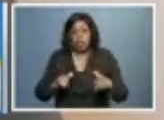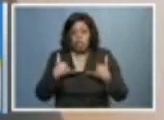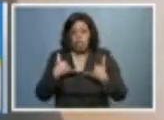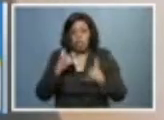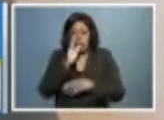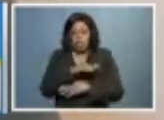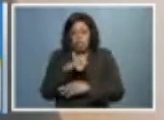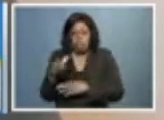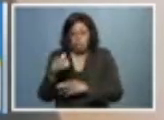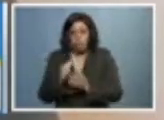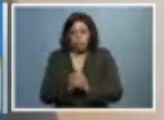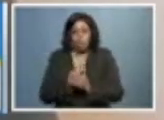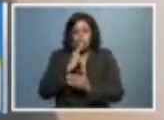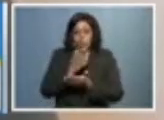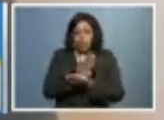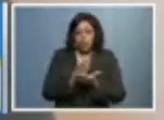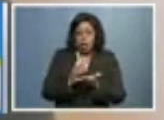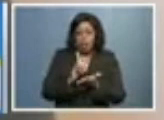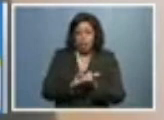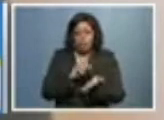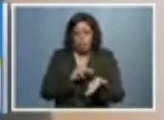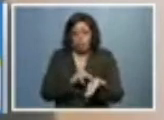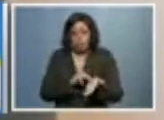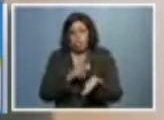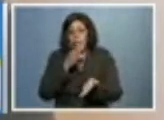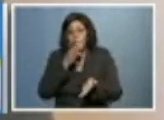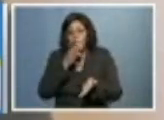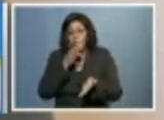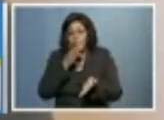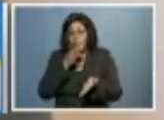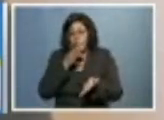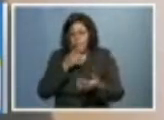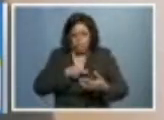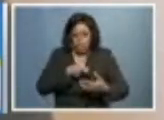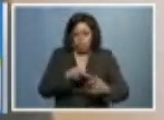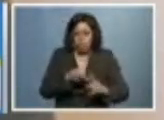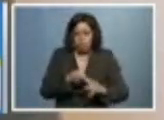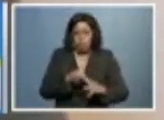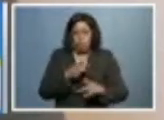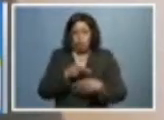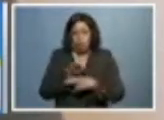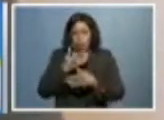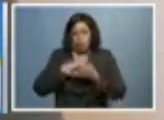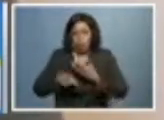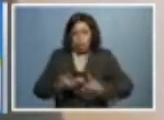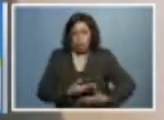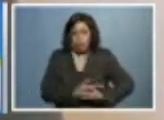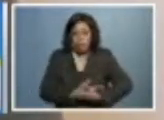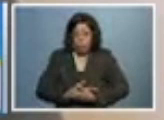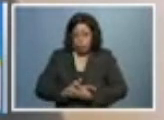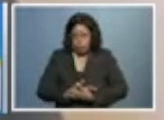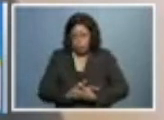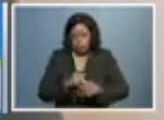And the real bad part about it is that nursing mothers tend to pass it on to their unborn babies. And so one of the